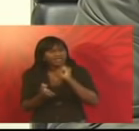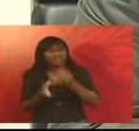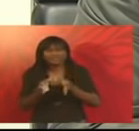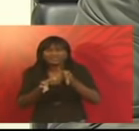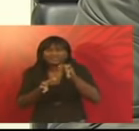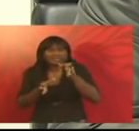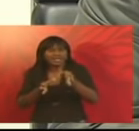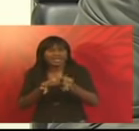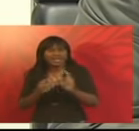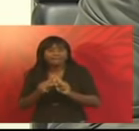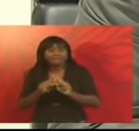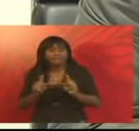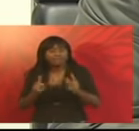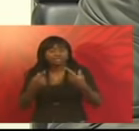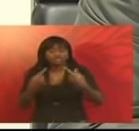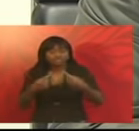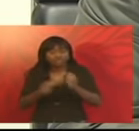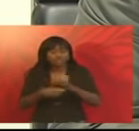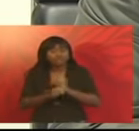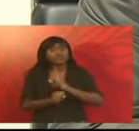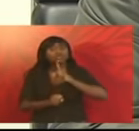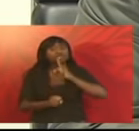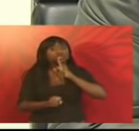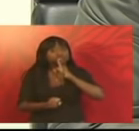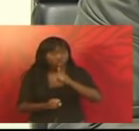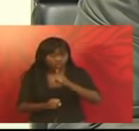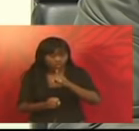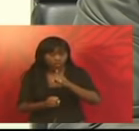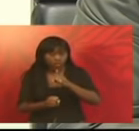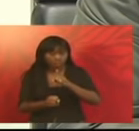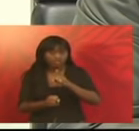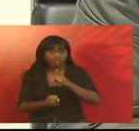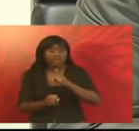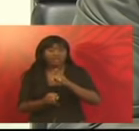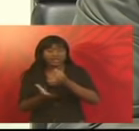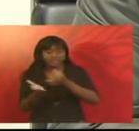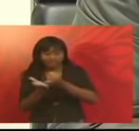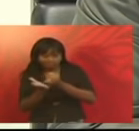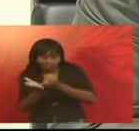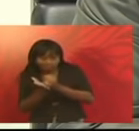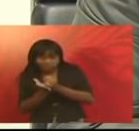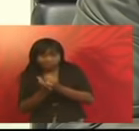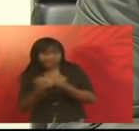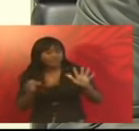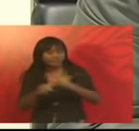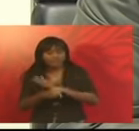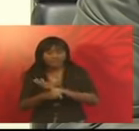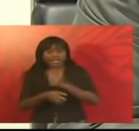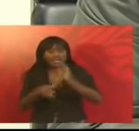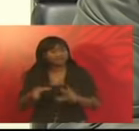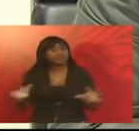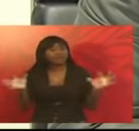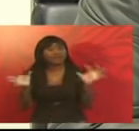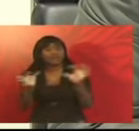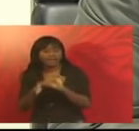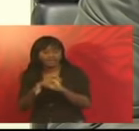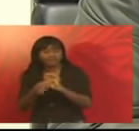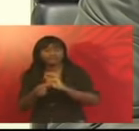association, but we're actually attempting to verify whether indeed and in fact an event is related to the vaccine. So the delay is really